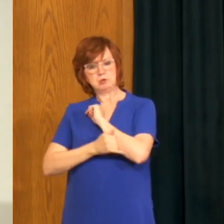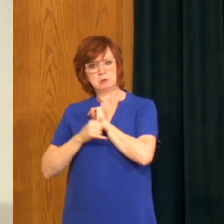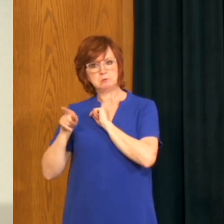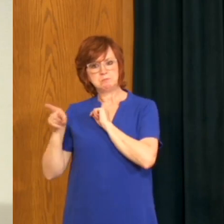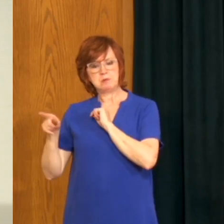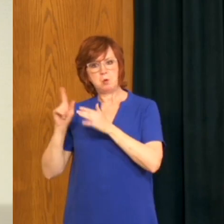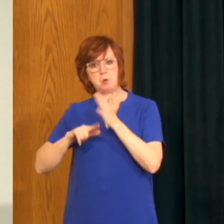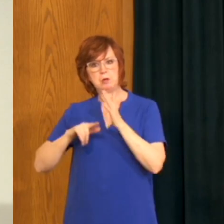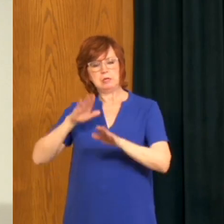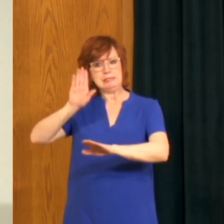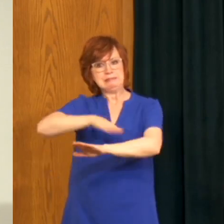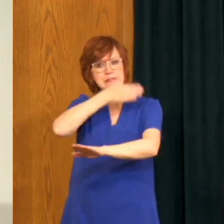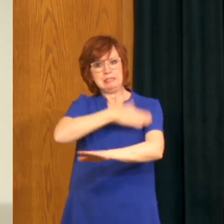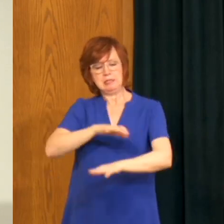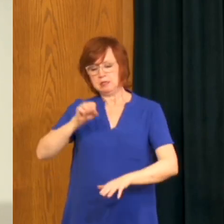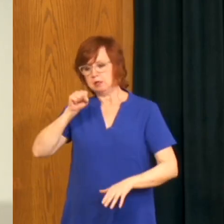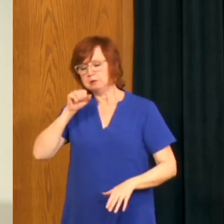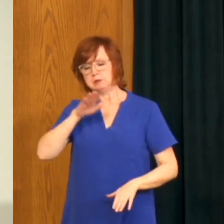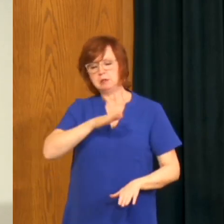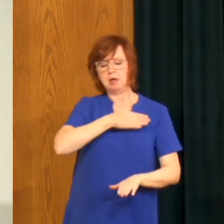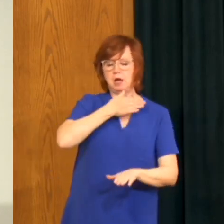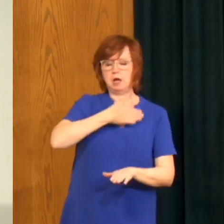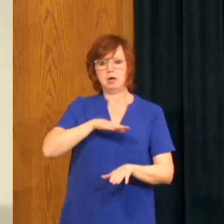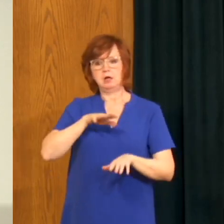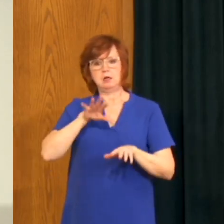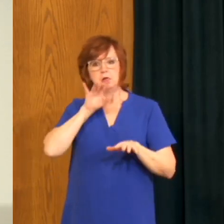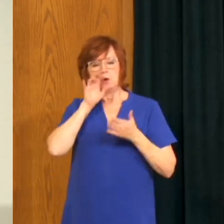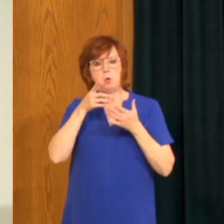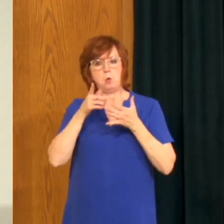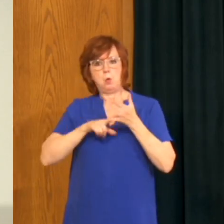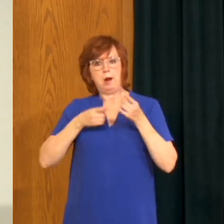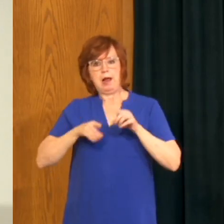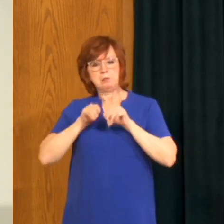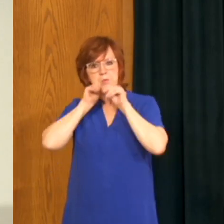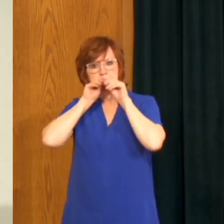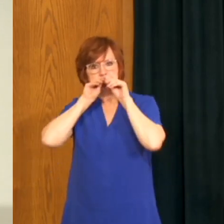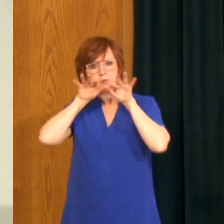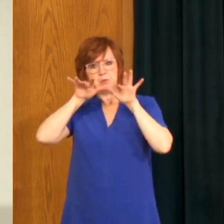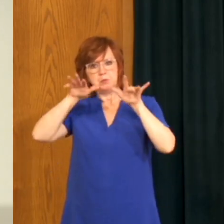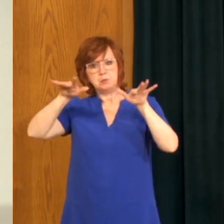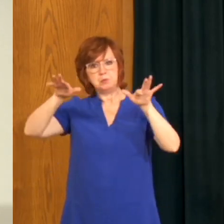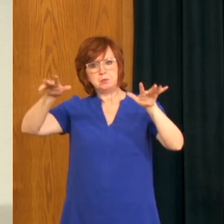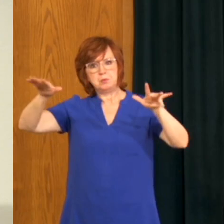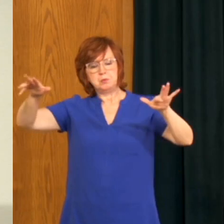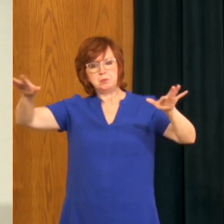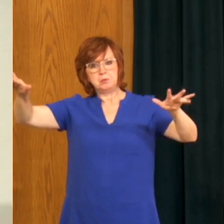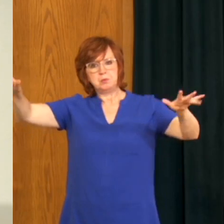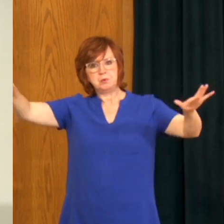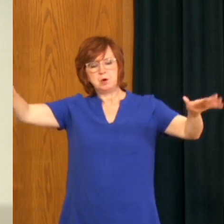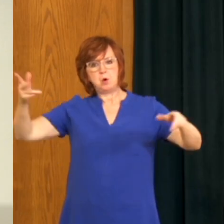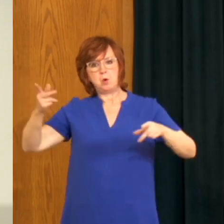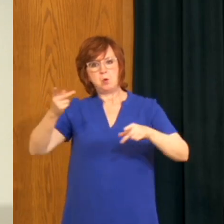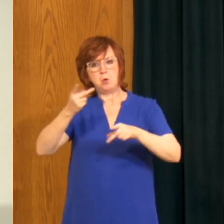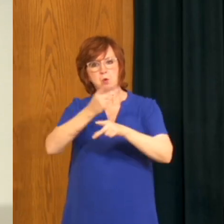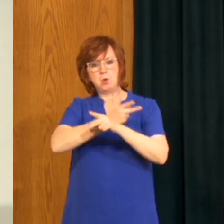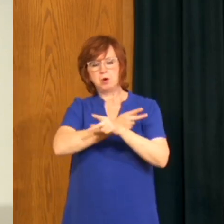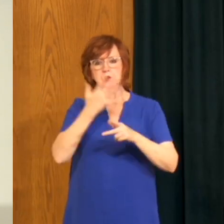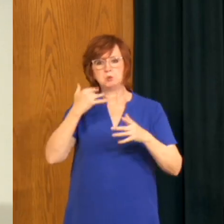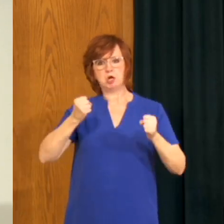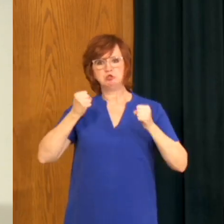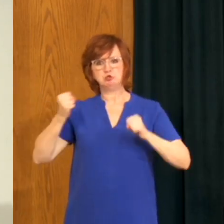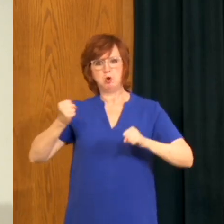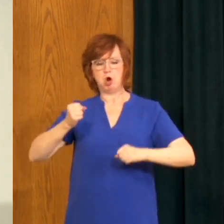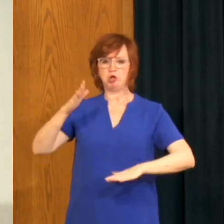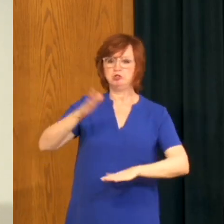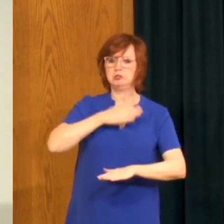that transmission, you can have hospitalization and deaths. And that has been seen with funerals, that has been seen with choir services, that has been seen